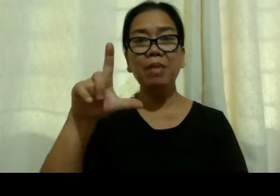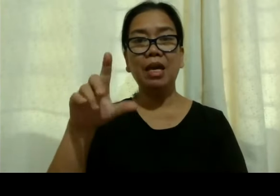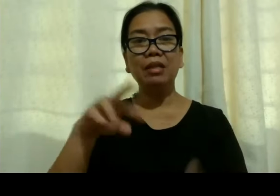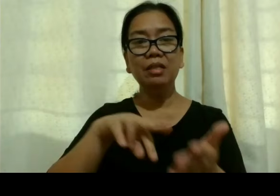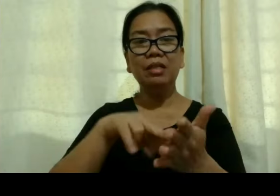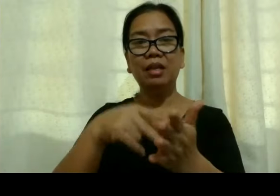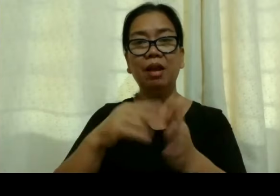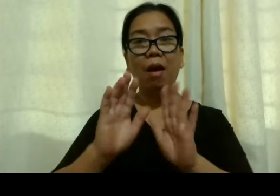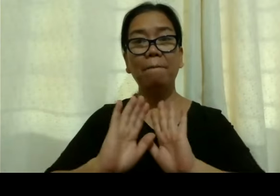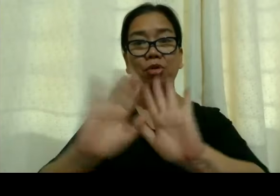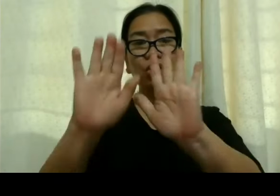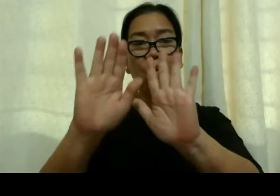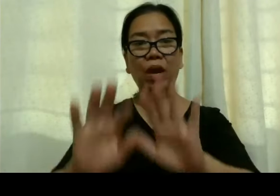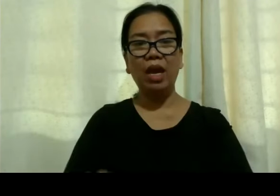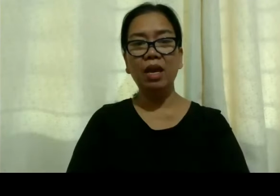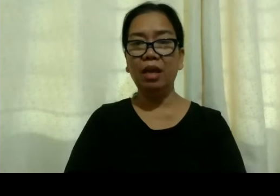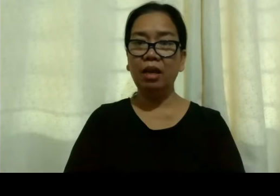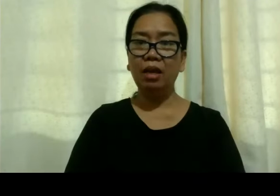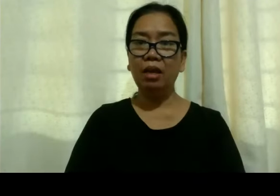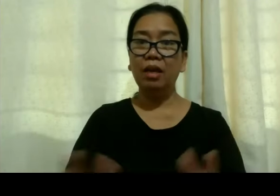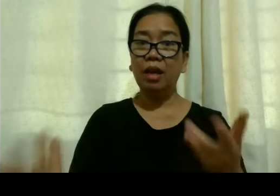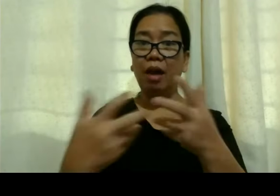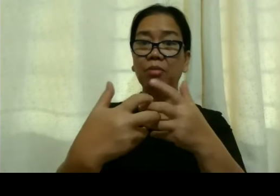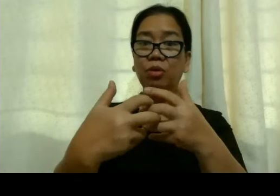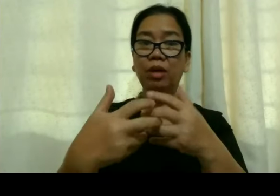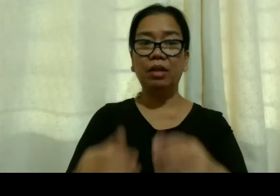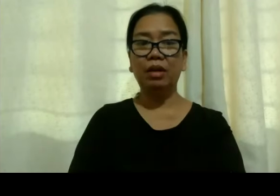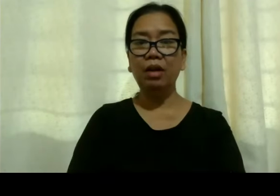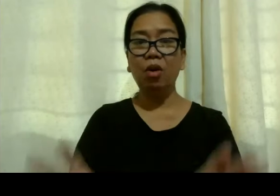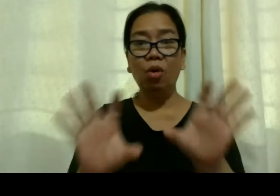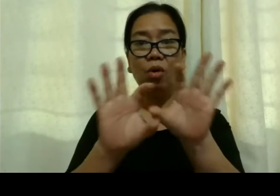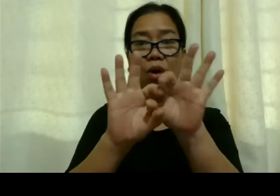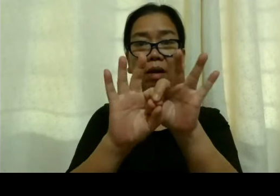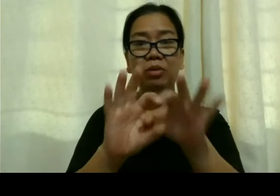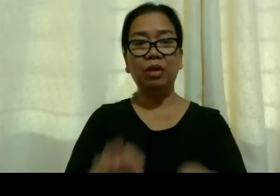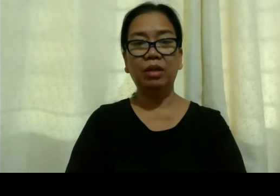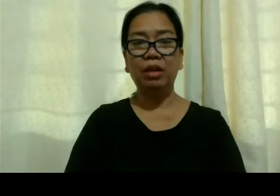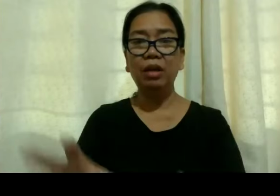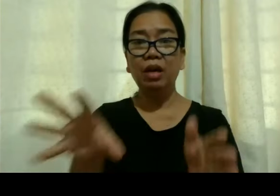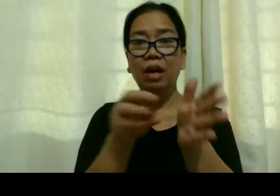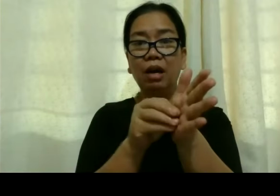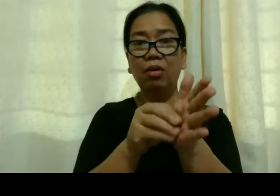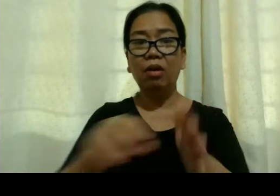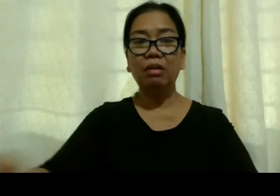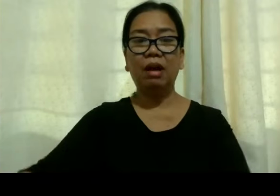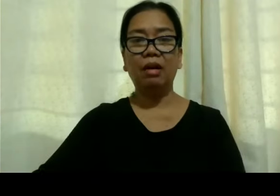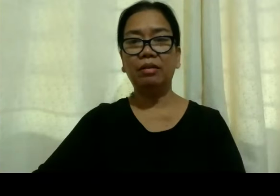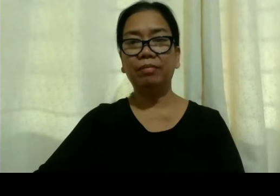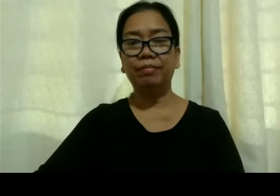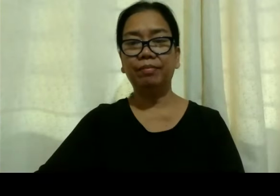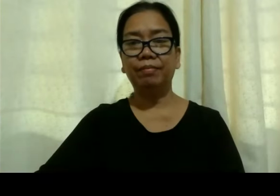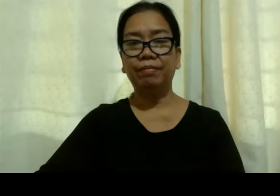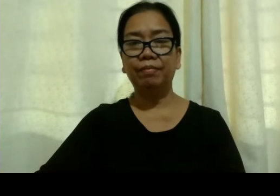Repel means push away, come together, or come together, or